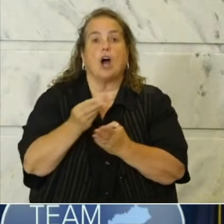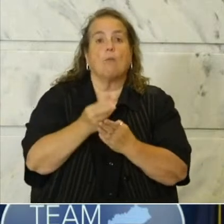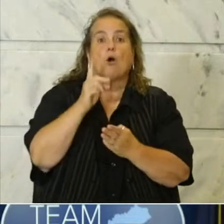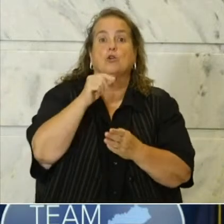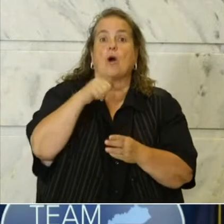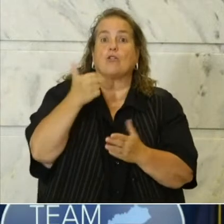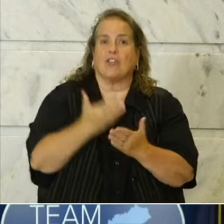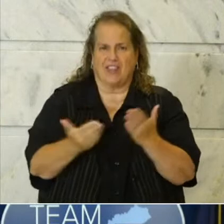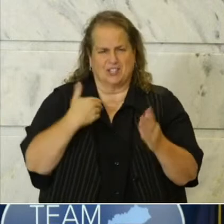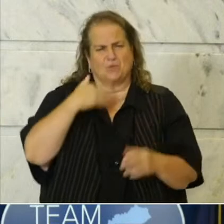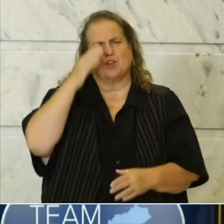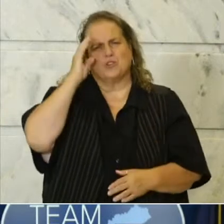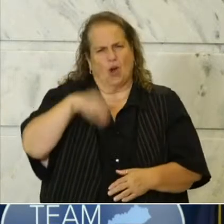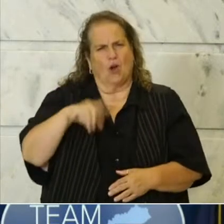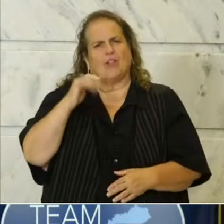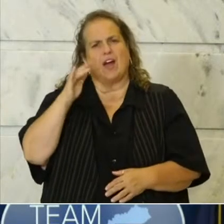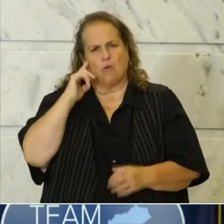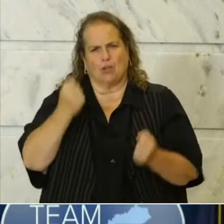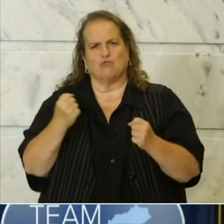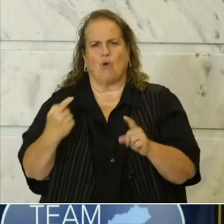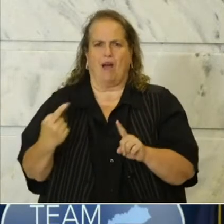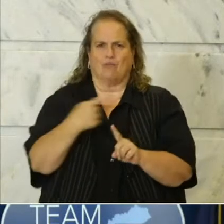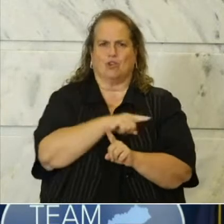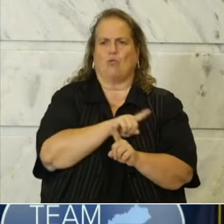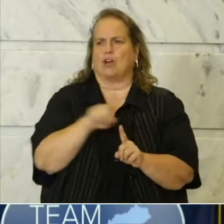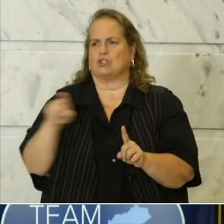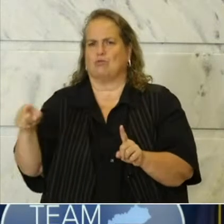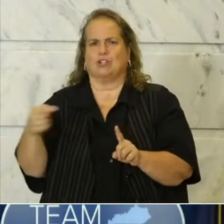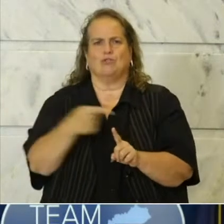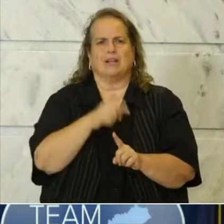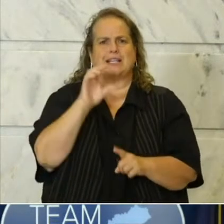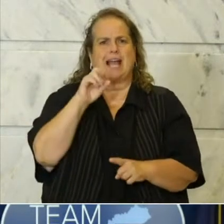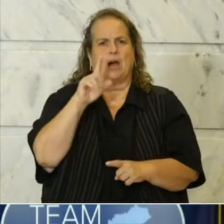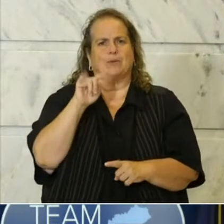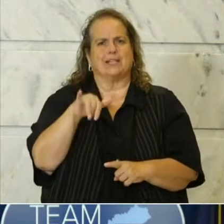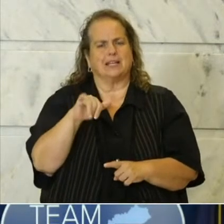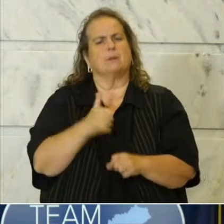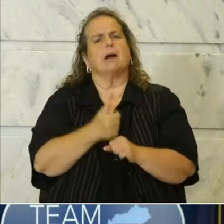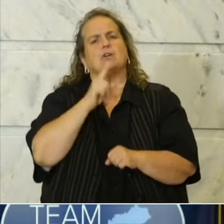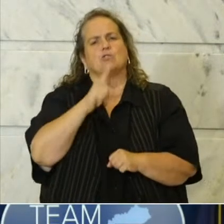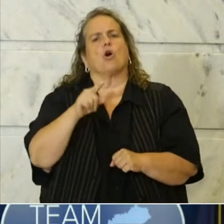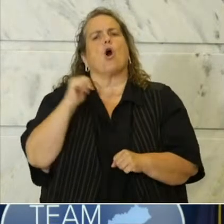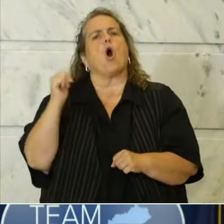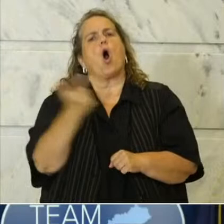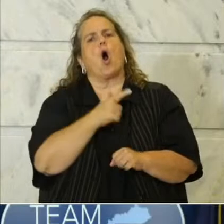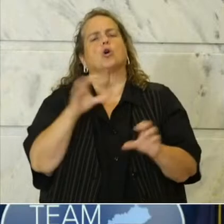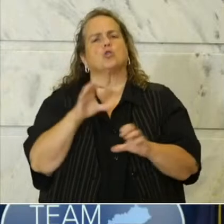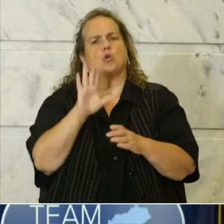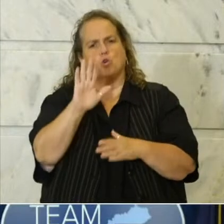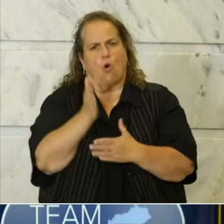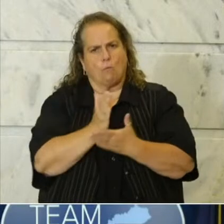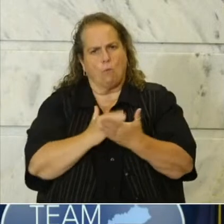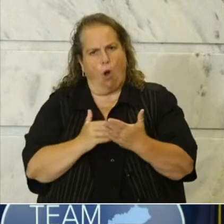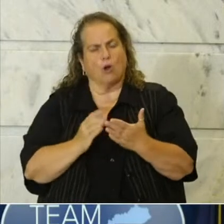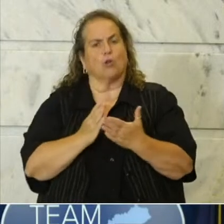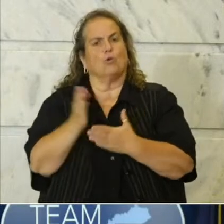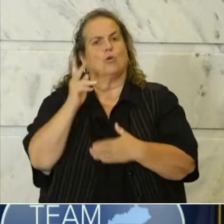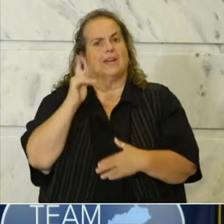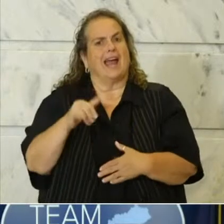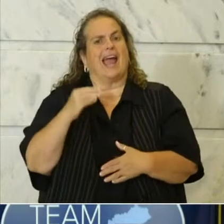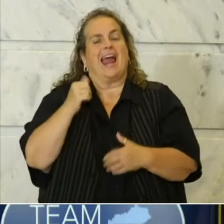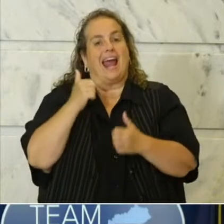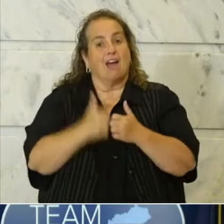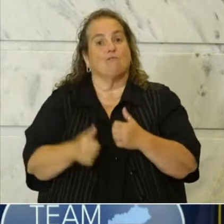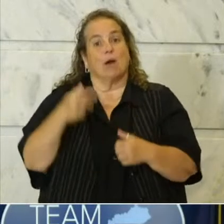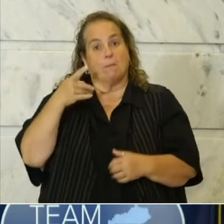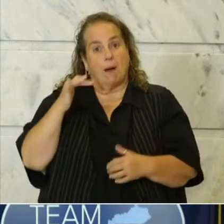things? Now, this is important that we make sure that we are all doing our part throughout Kentucky, and I think every public health expert here